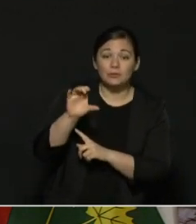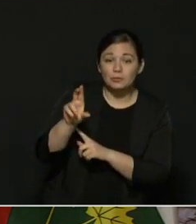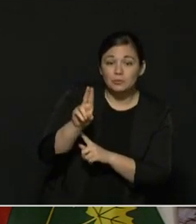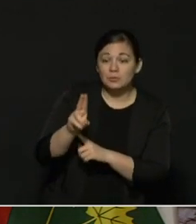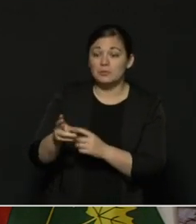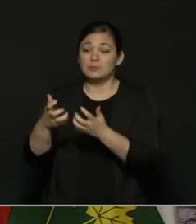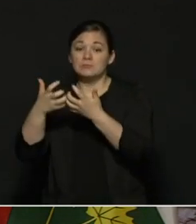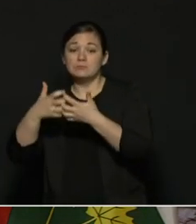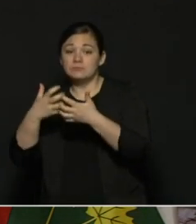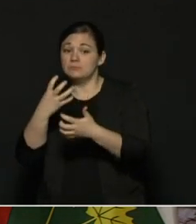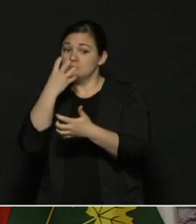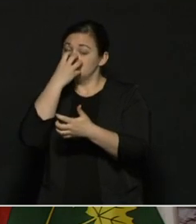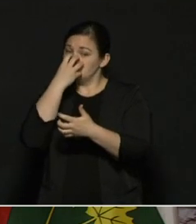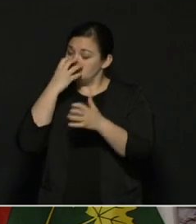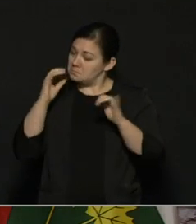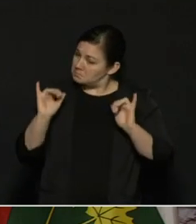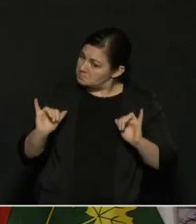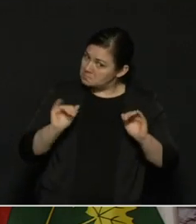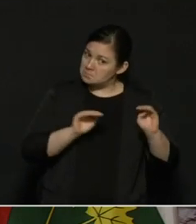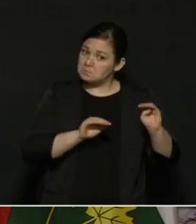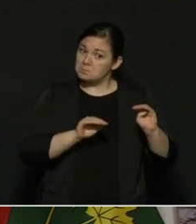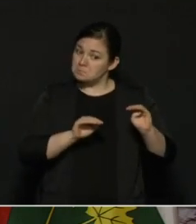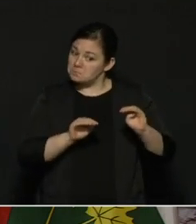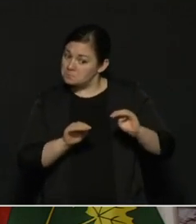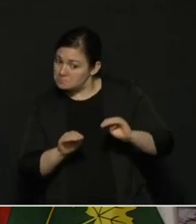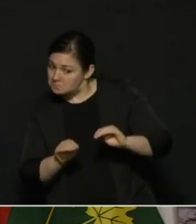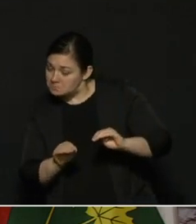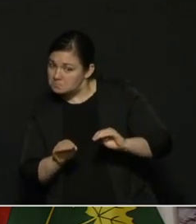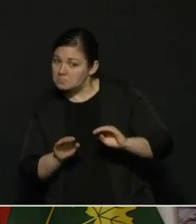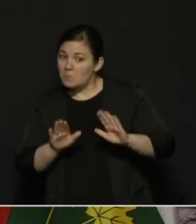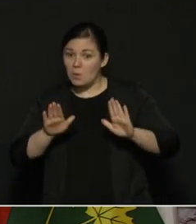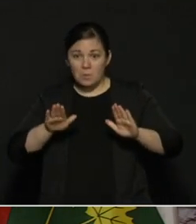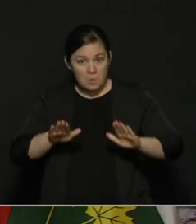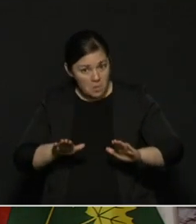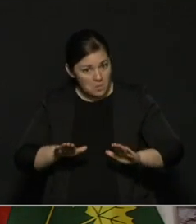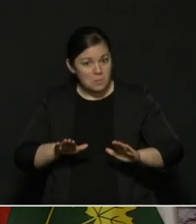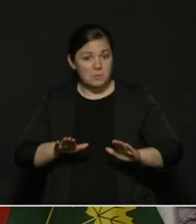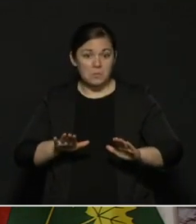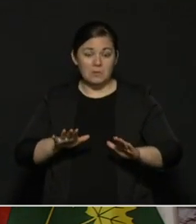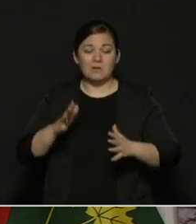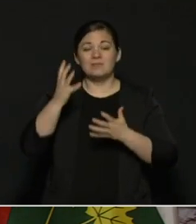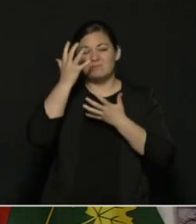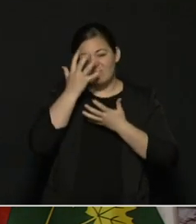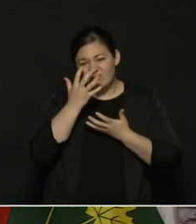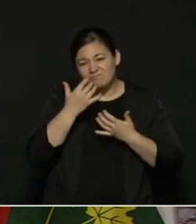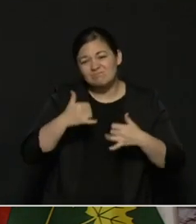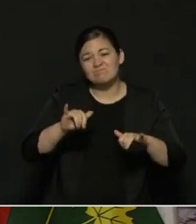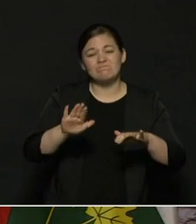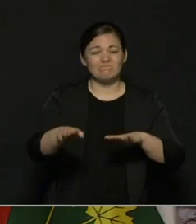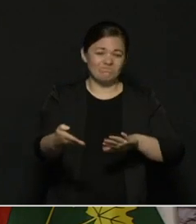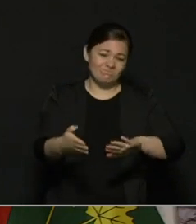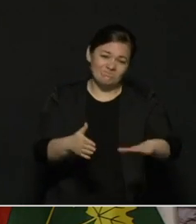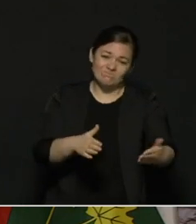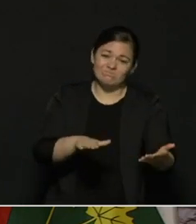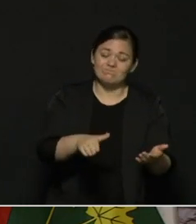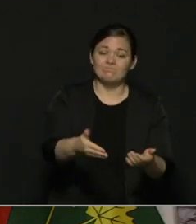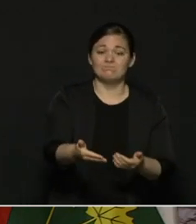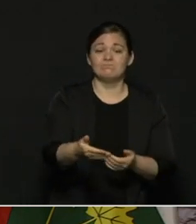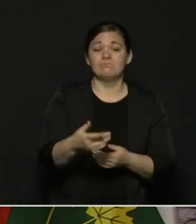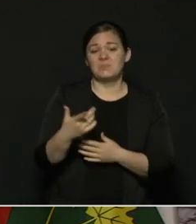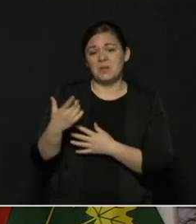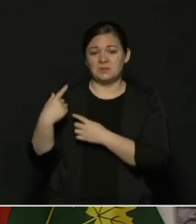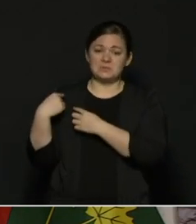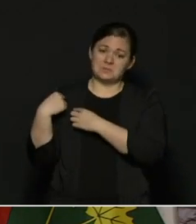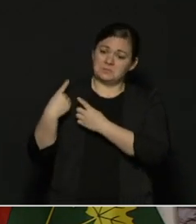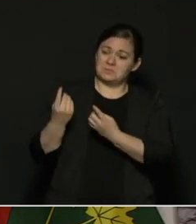a good news aspect as well. Still seeing deaths, unfortunately. The amount is not as high as we've seen the last number of days, an